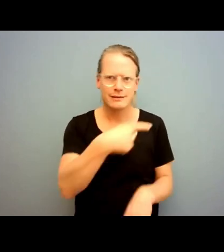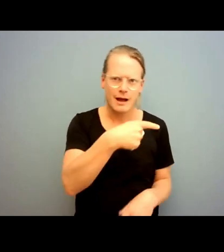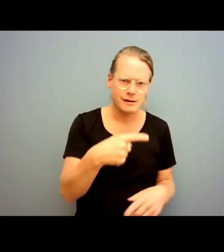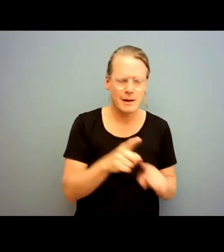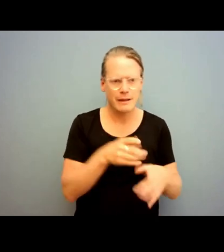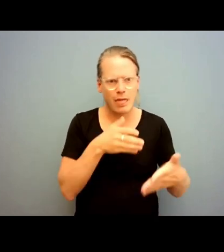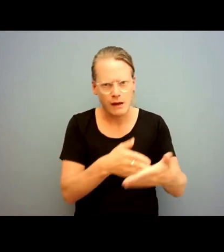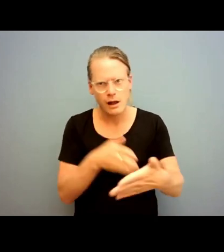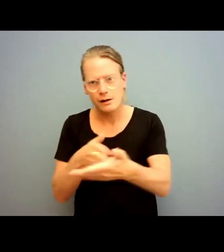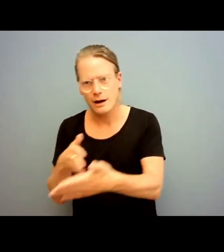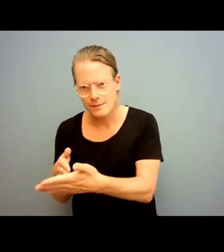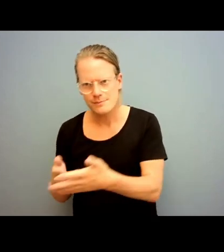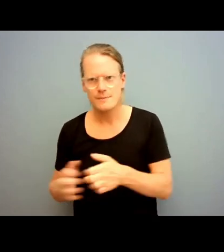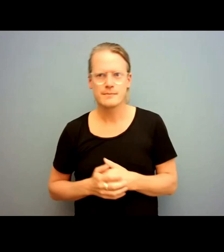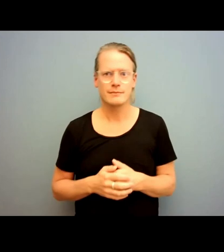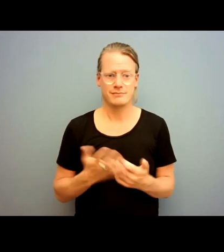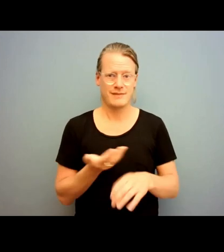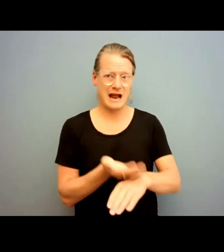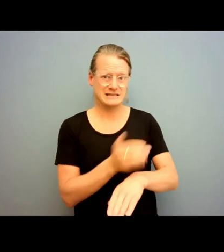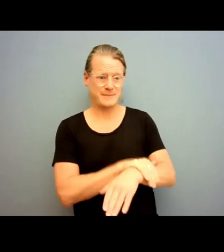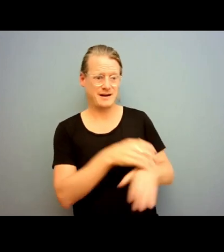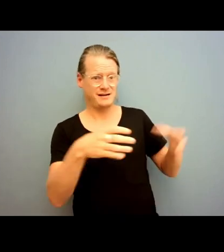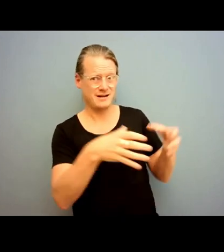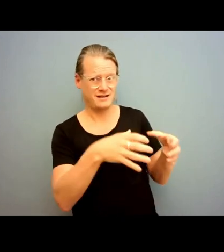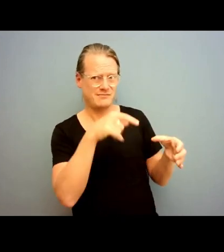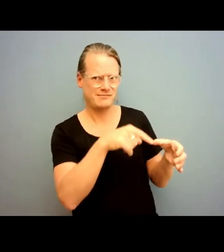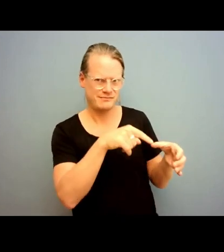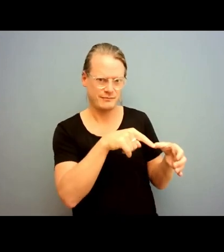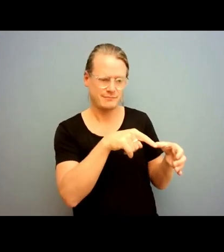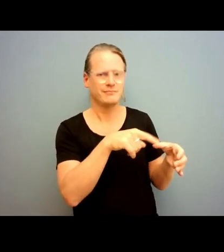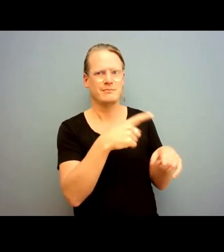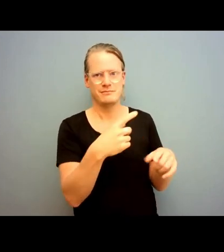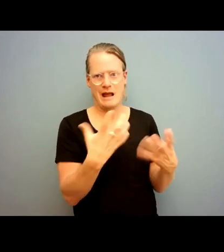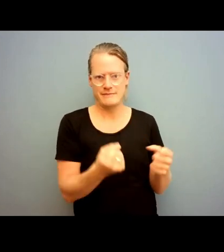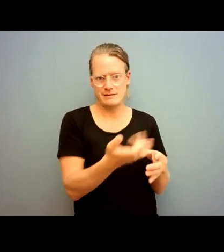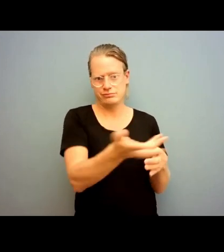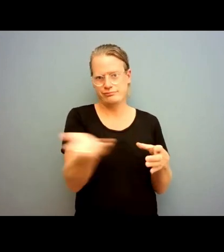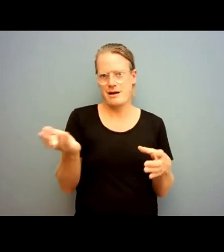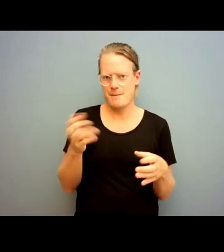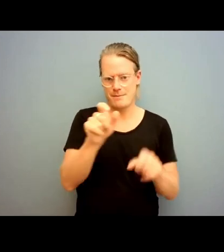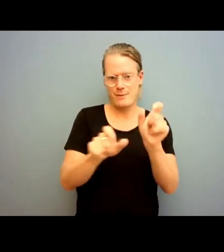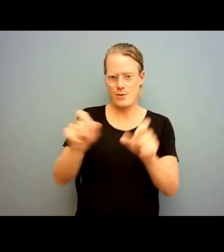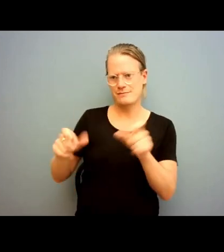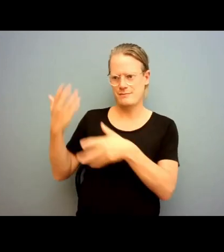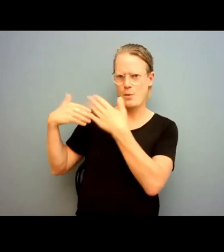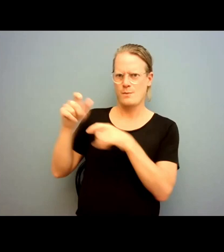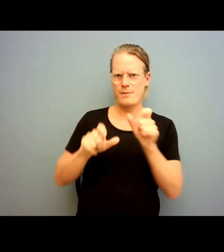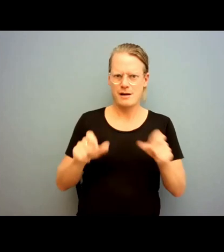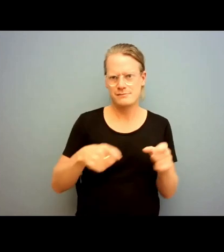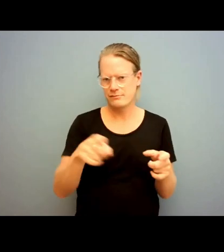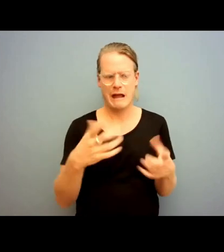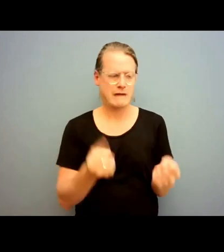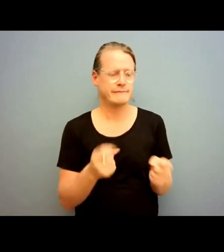experts, and from people living with disabilities and dementia themselves and their